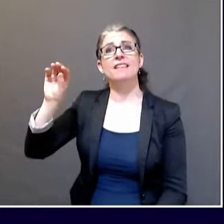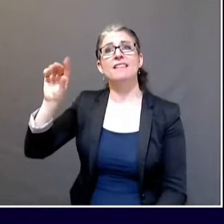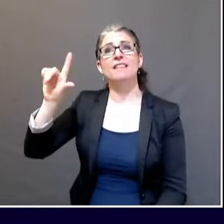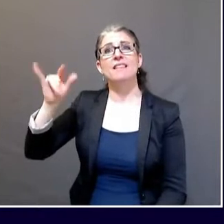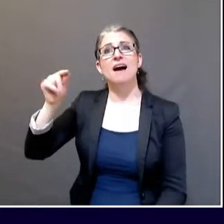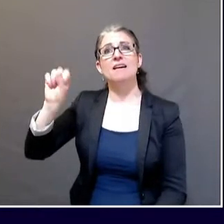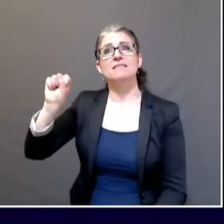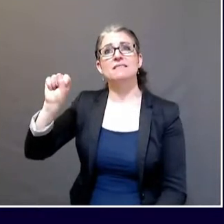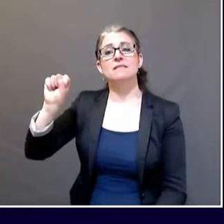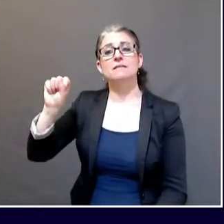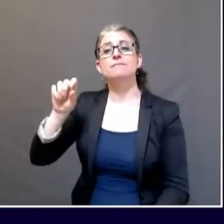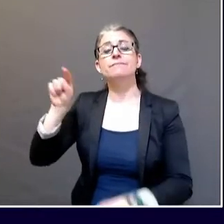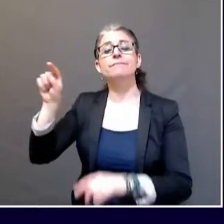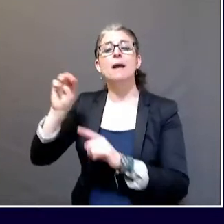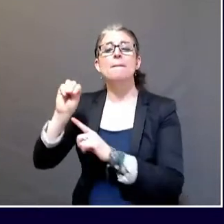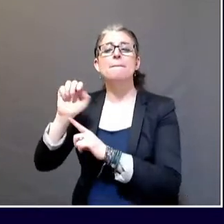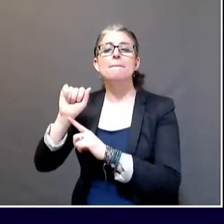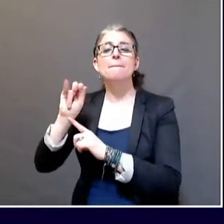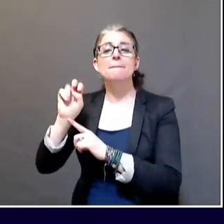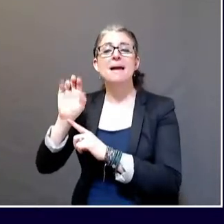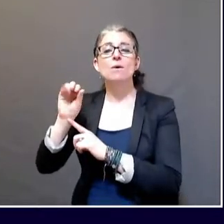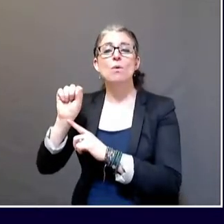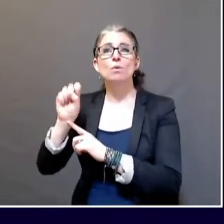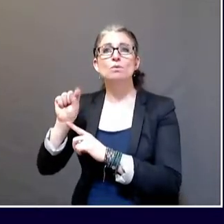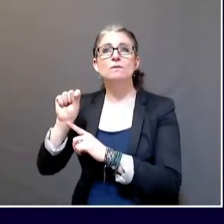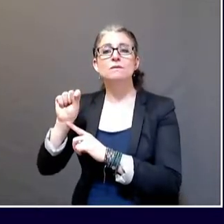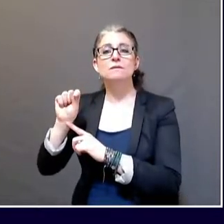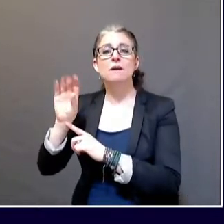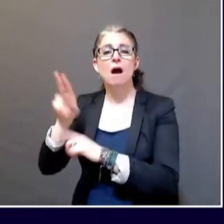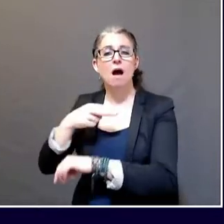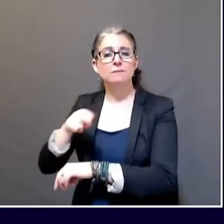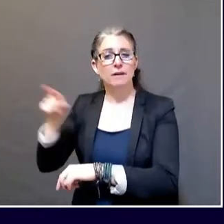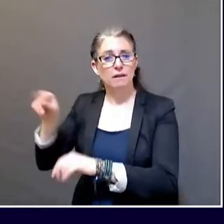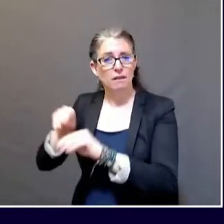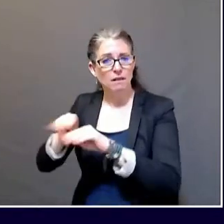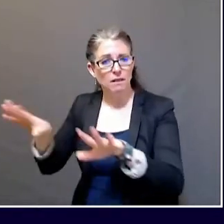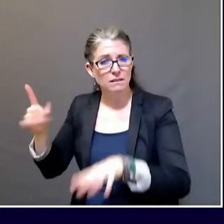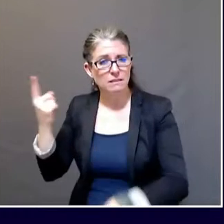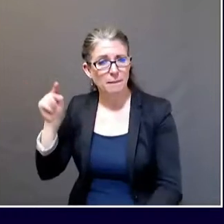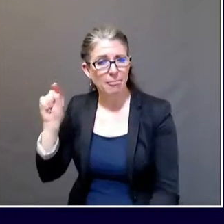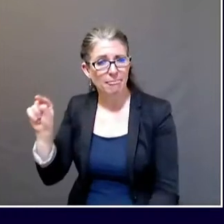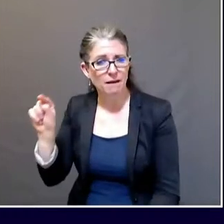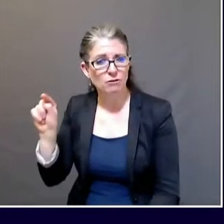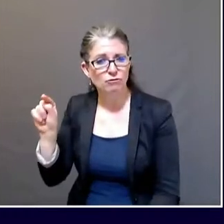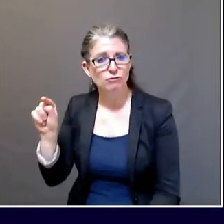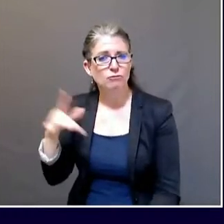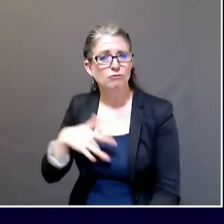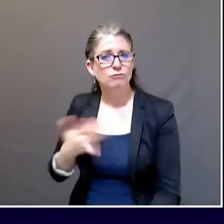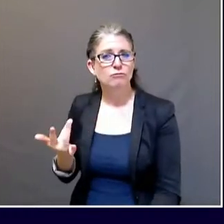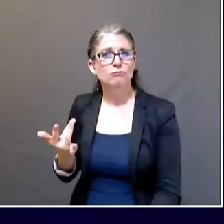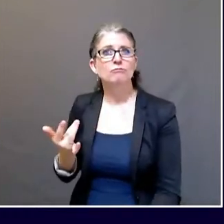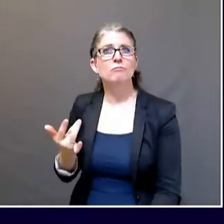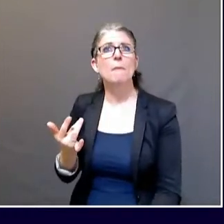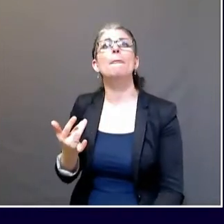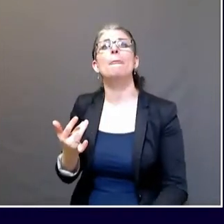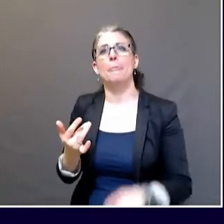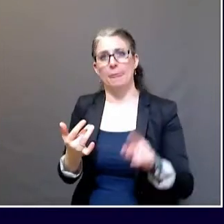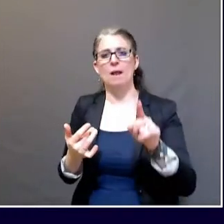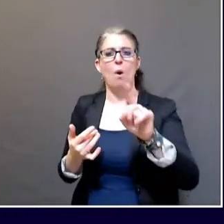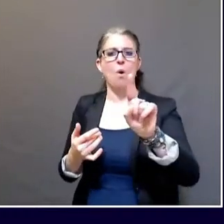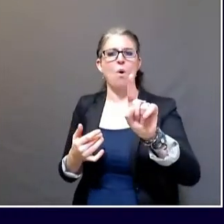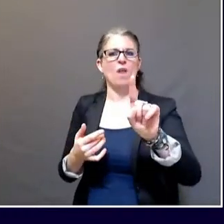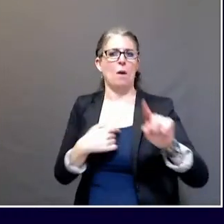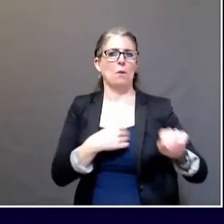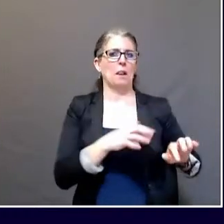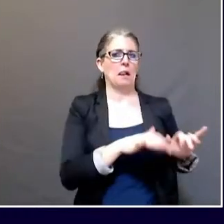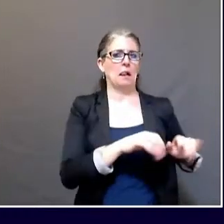Sure. Let me pull up the latest numbers there. While I am doing so, I think one important note when folks